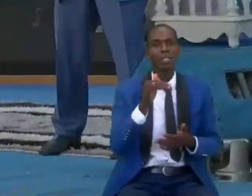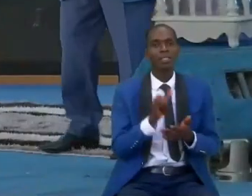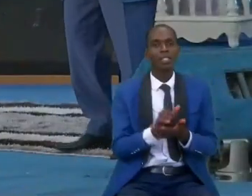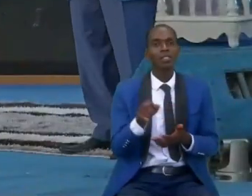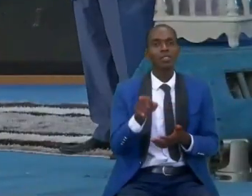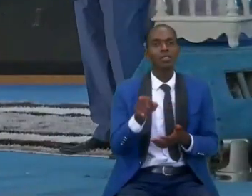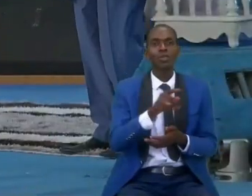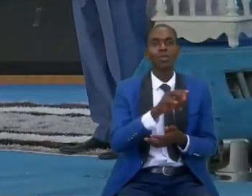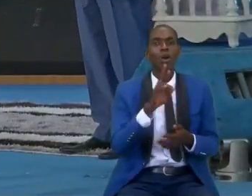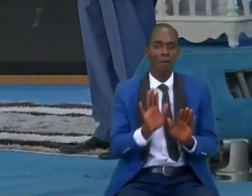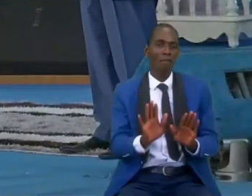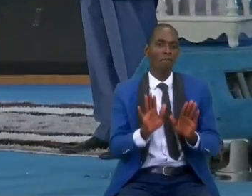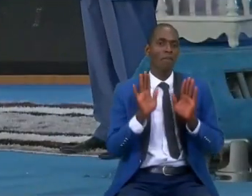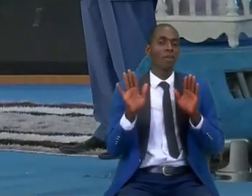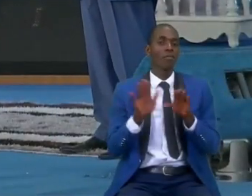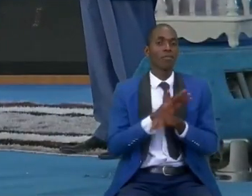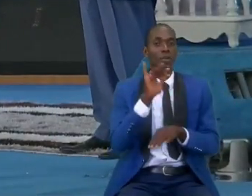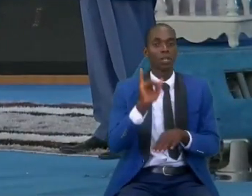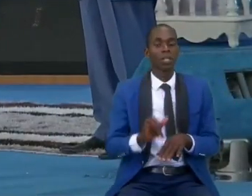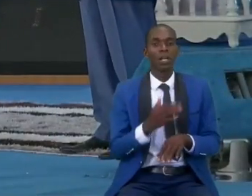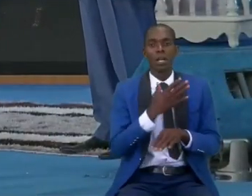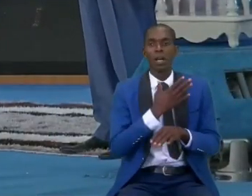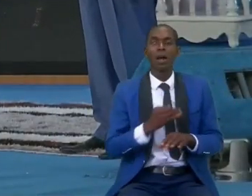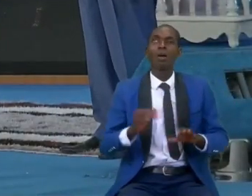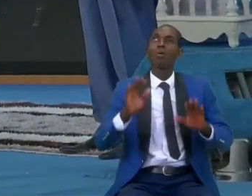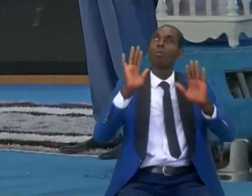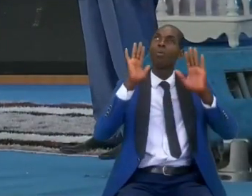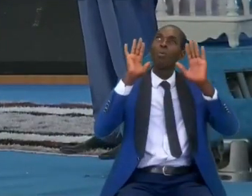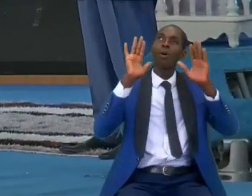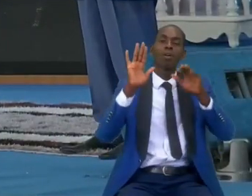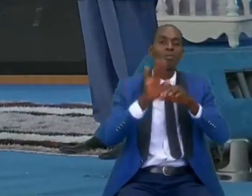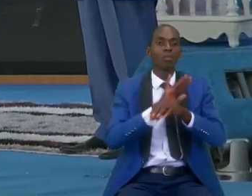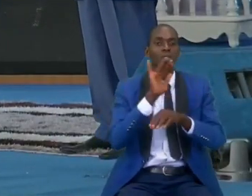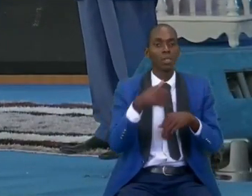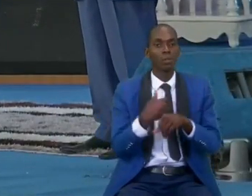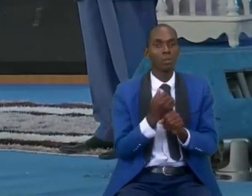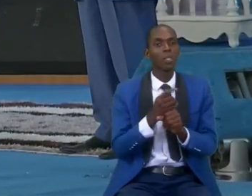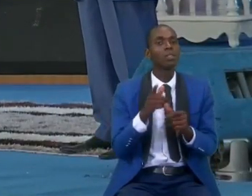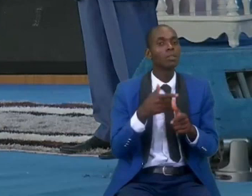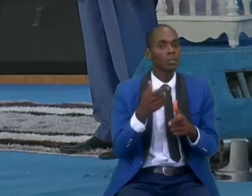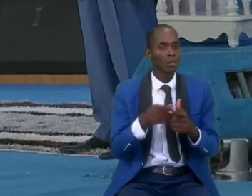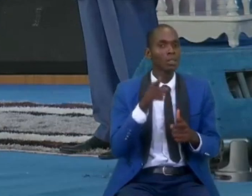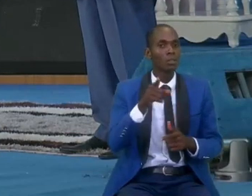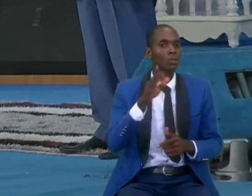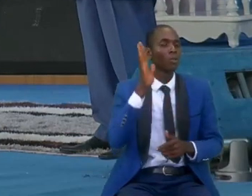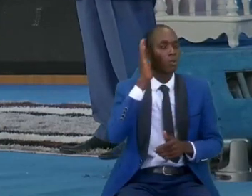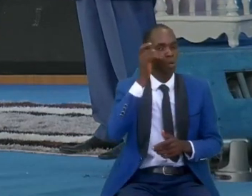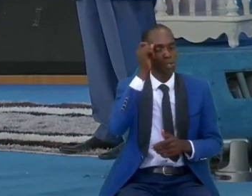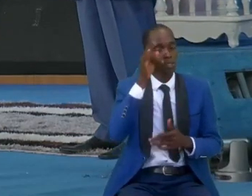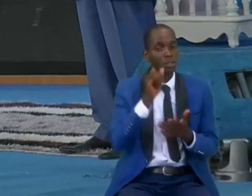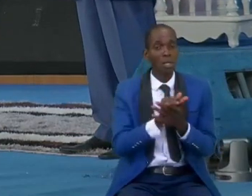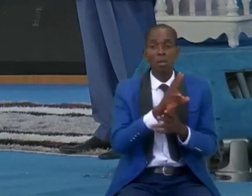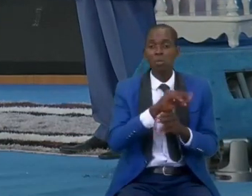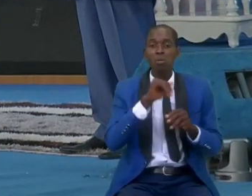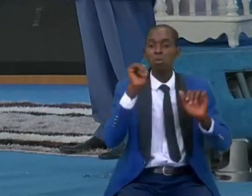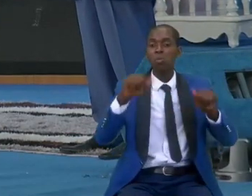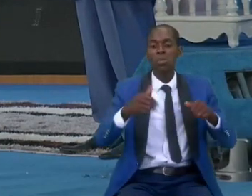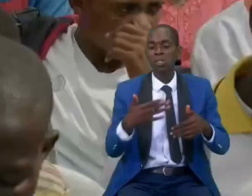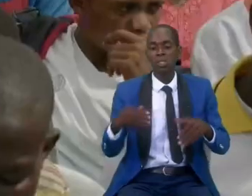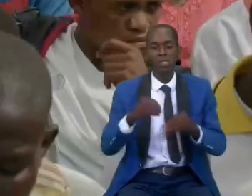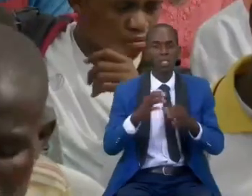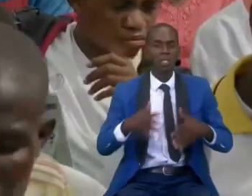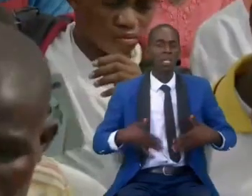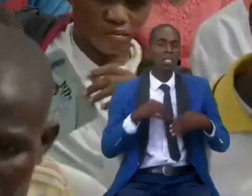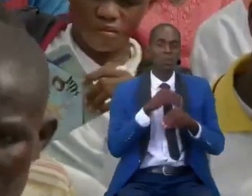made, then you understand no impossibility in your life anymore. No hindrance in your life